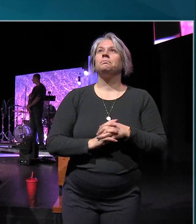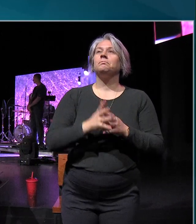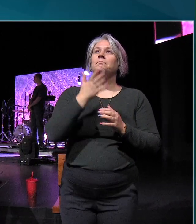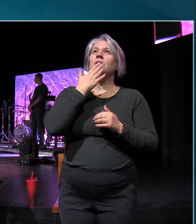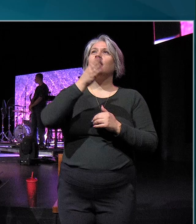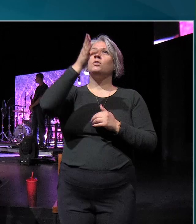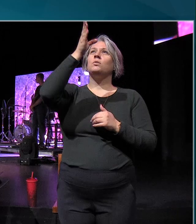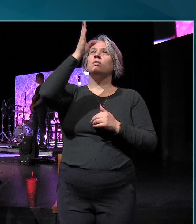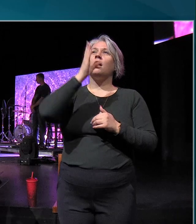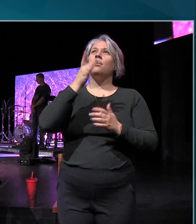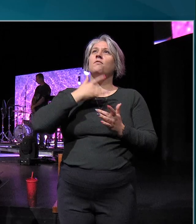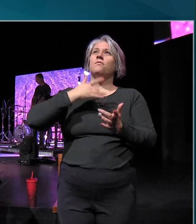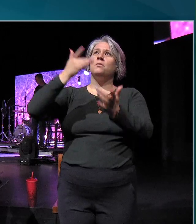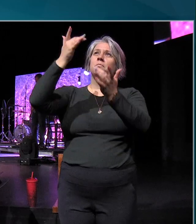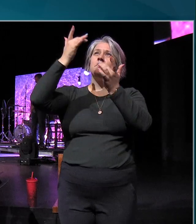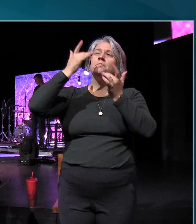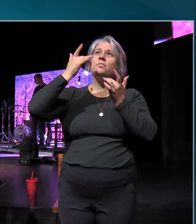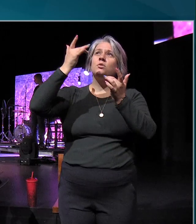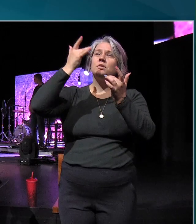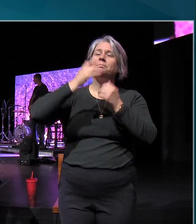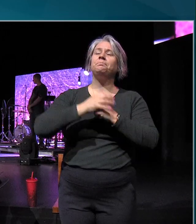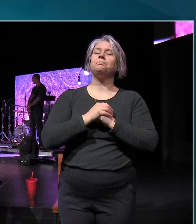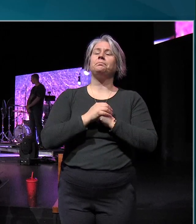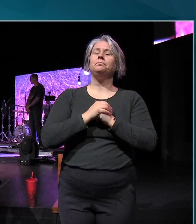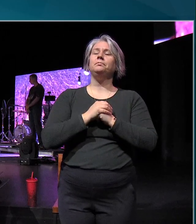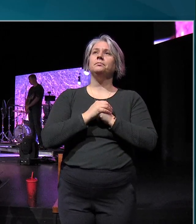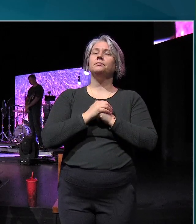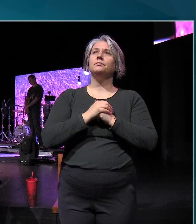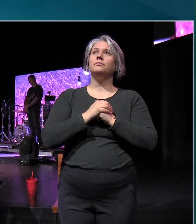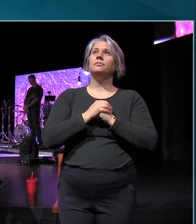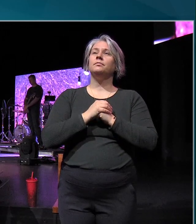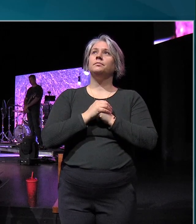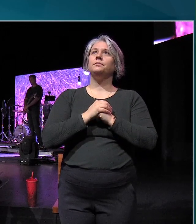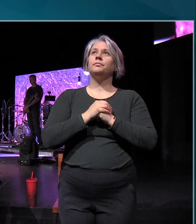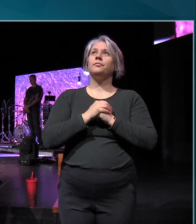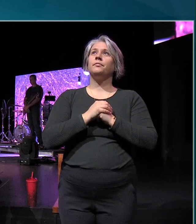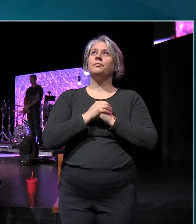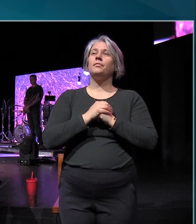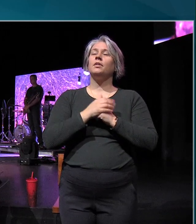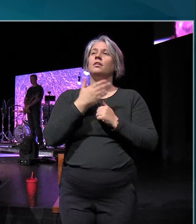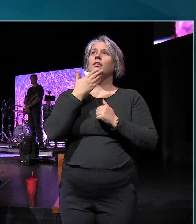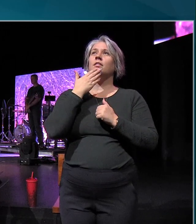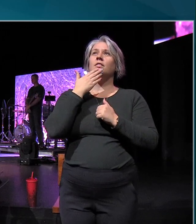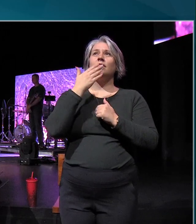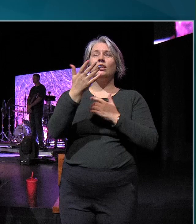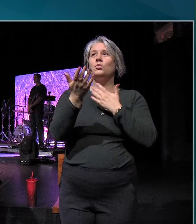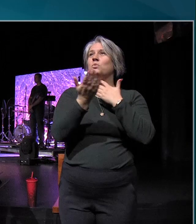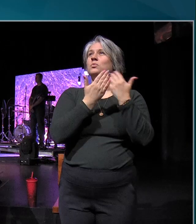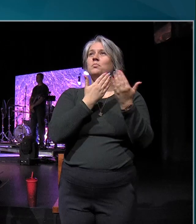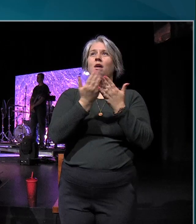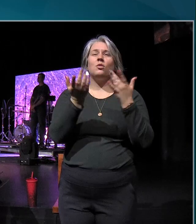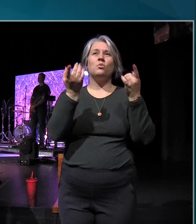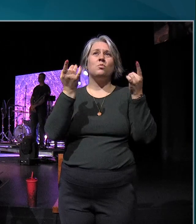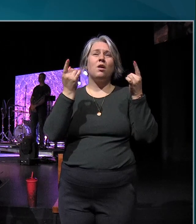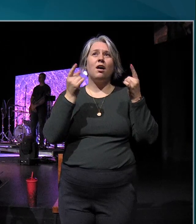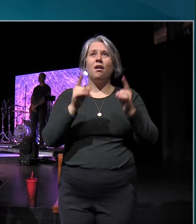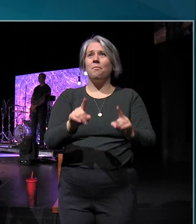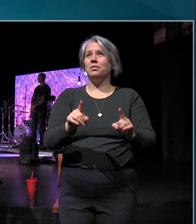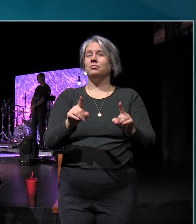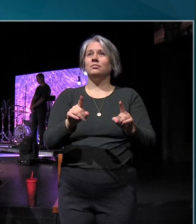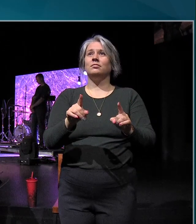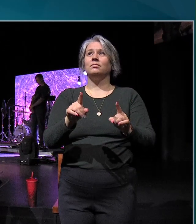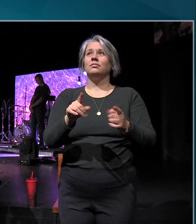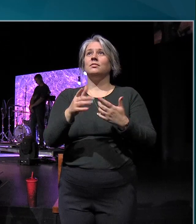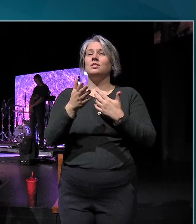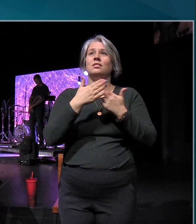mercy. We thank you how you met this tax collector. And God, I thank you that no matter where we are today, whether we